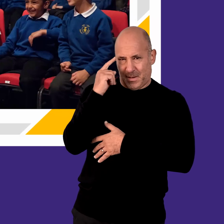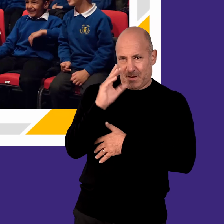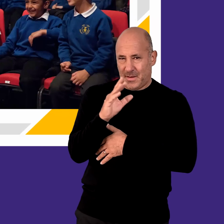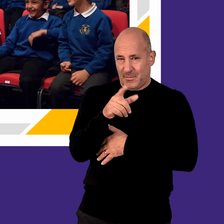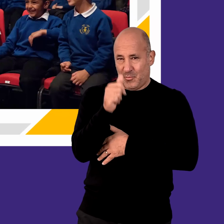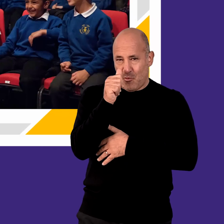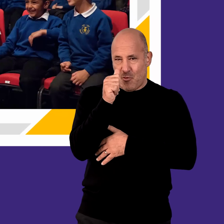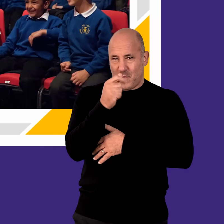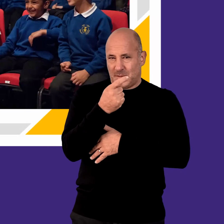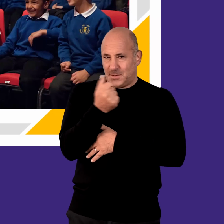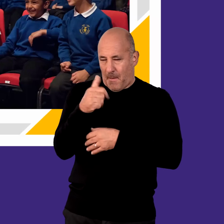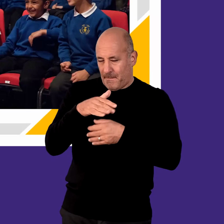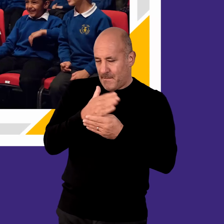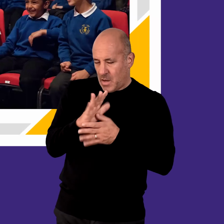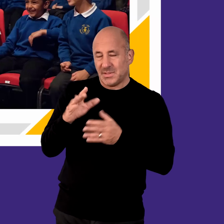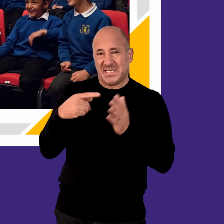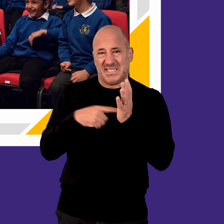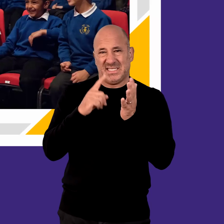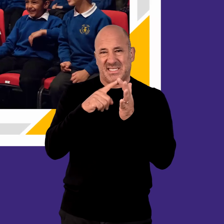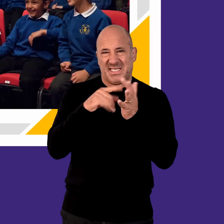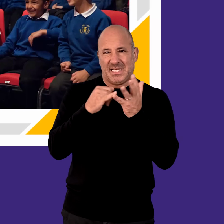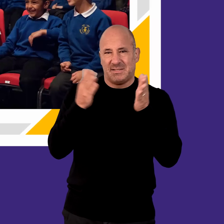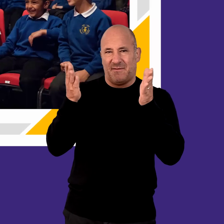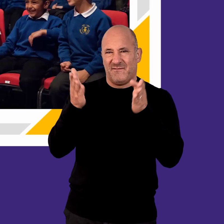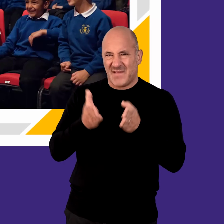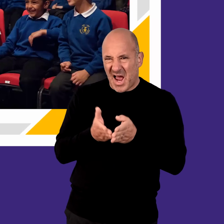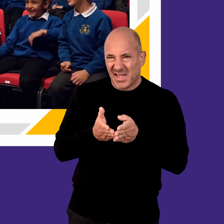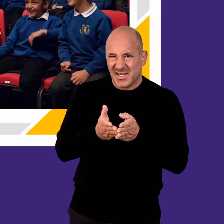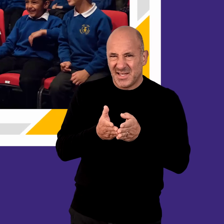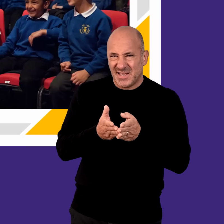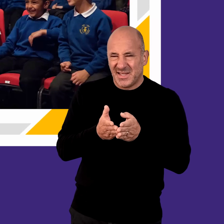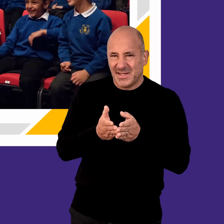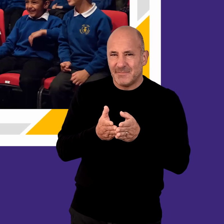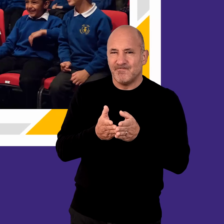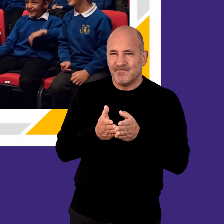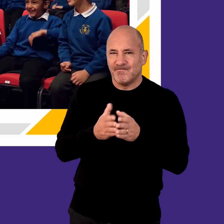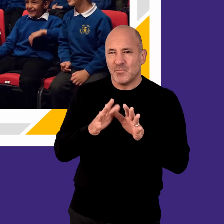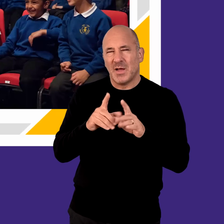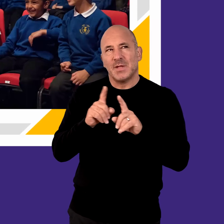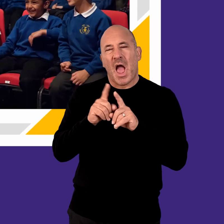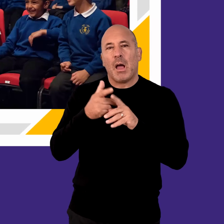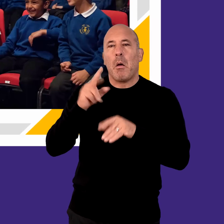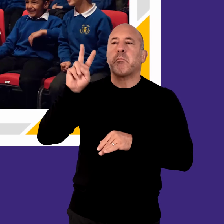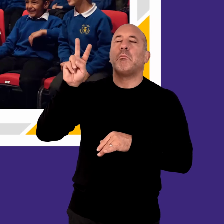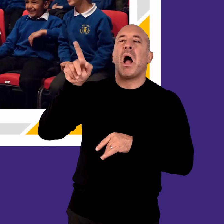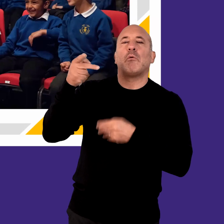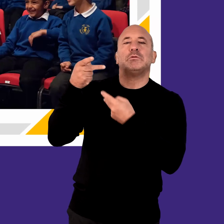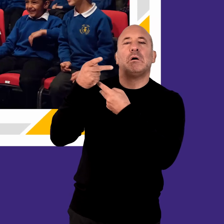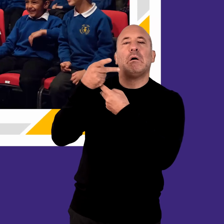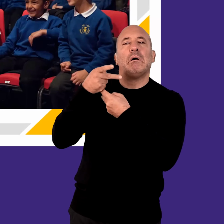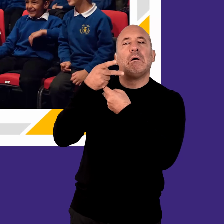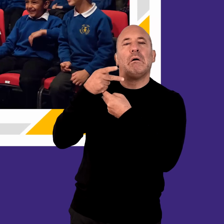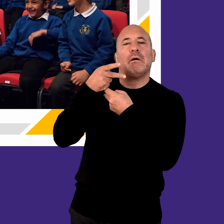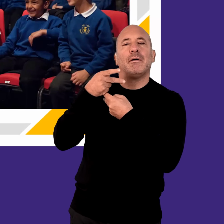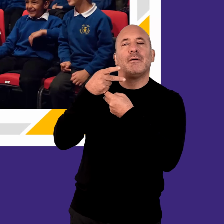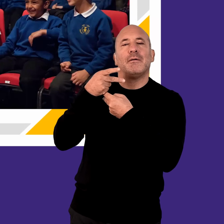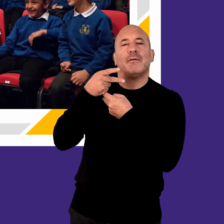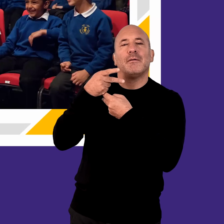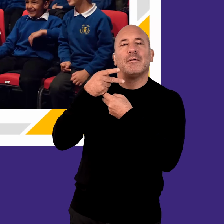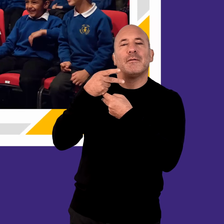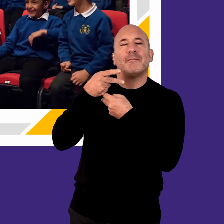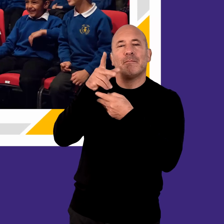there's part of me that thinks, and I think this is, you know, true to a certain extent in the Tees Valley, in the northeast, in the area that I'm